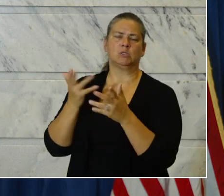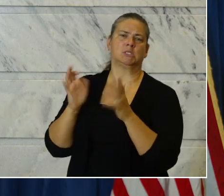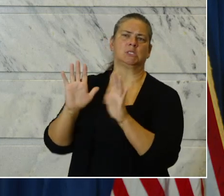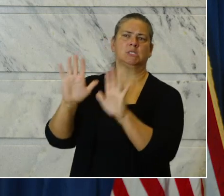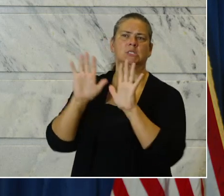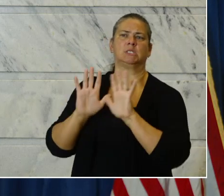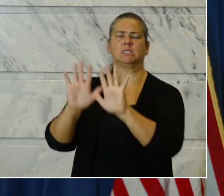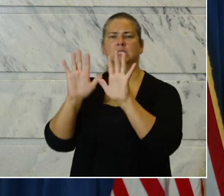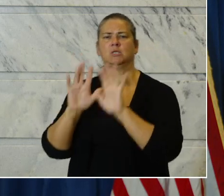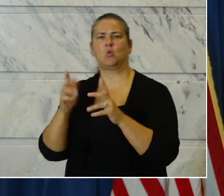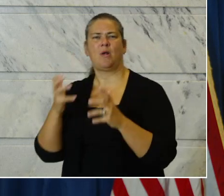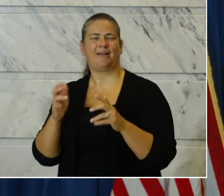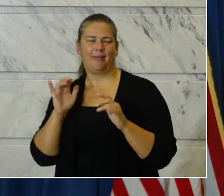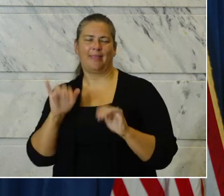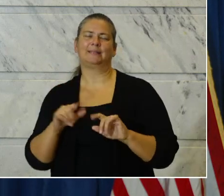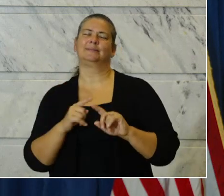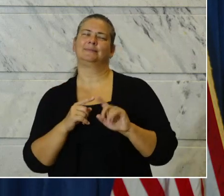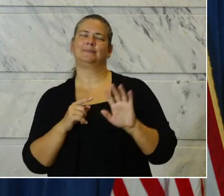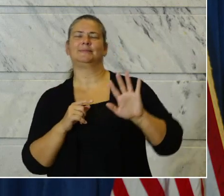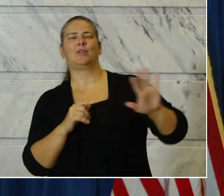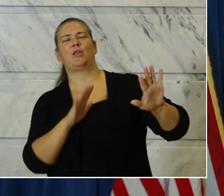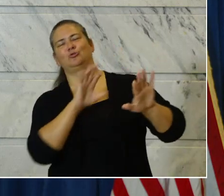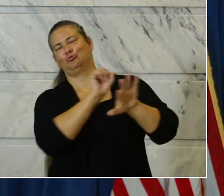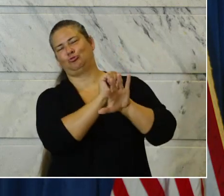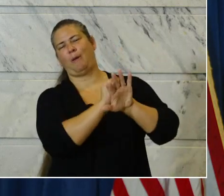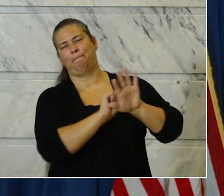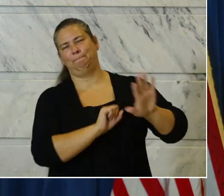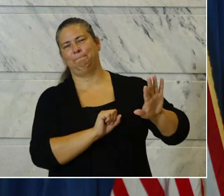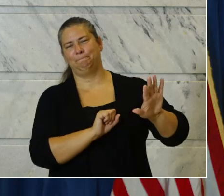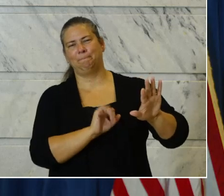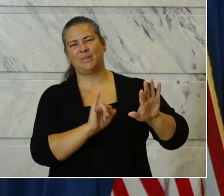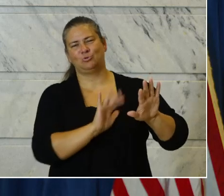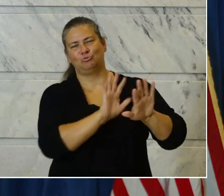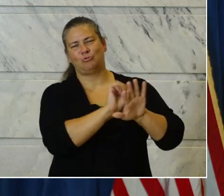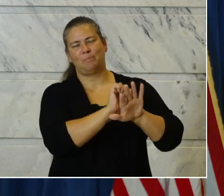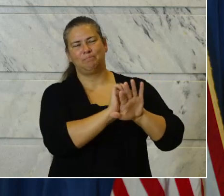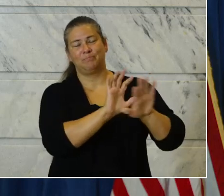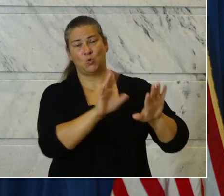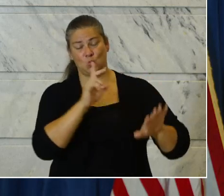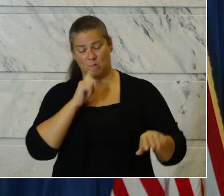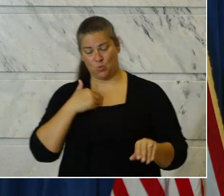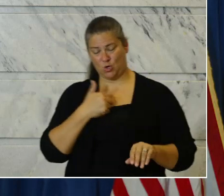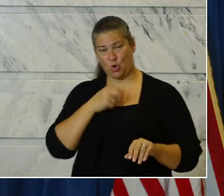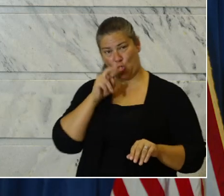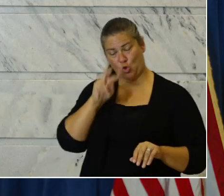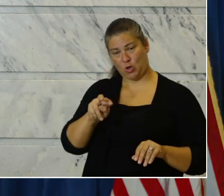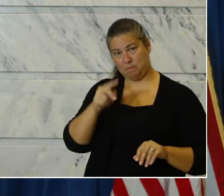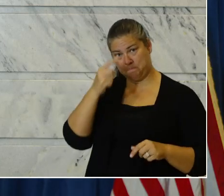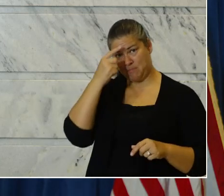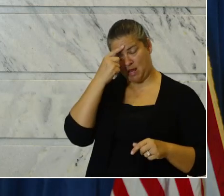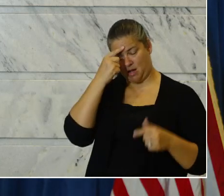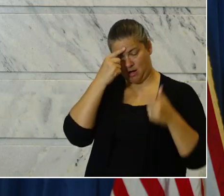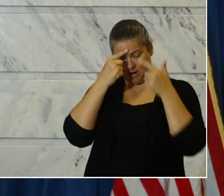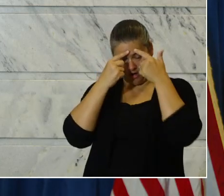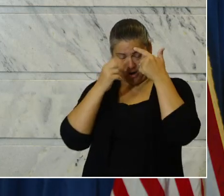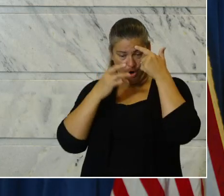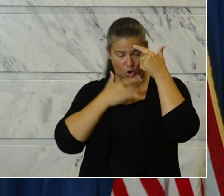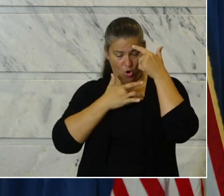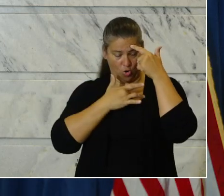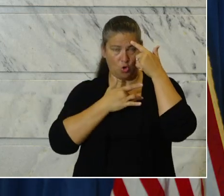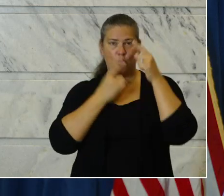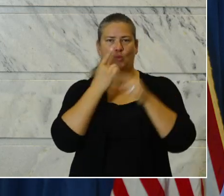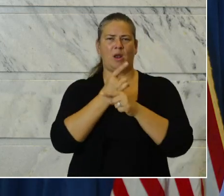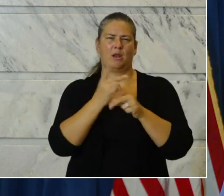and that are not spreading it, and where hearts and minds and are together in the right place. Let me